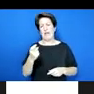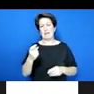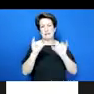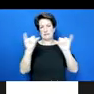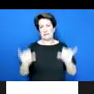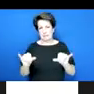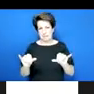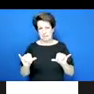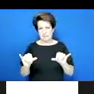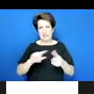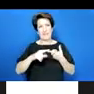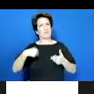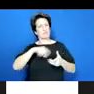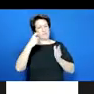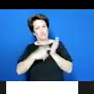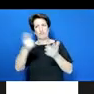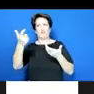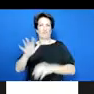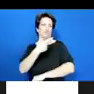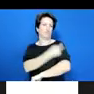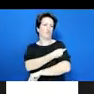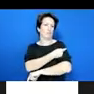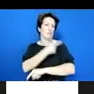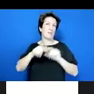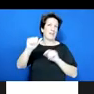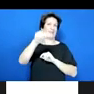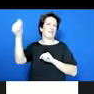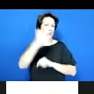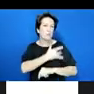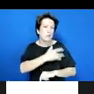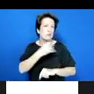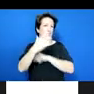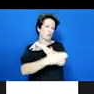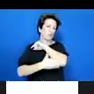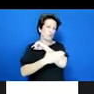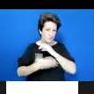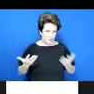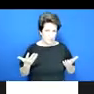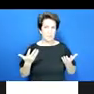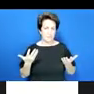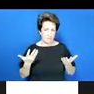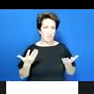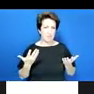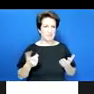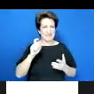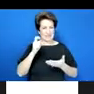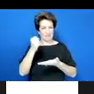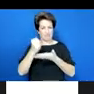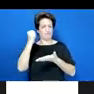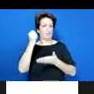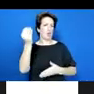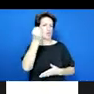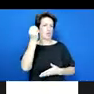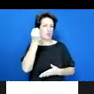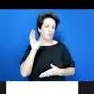fully vaccinated here and to get that vaccination certificate with the Ontario letterhead, et cetera.